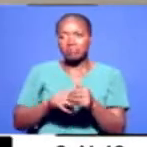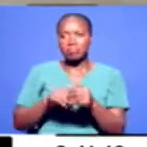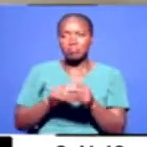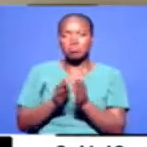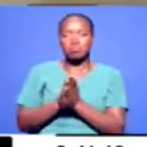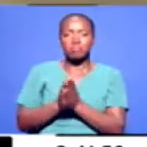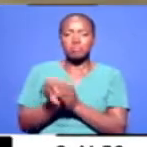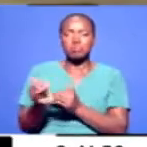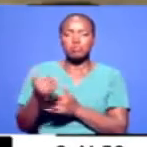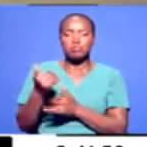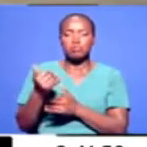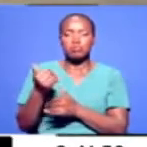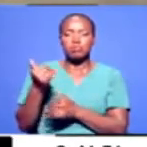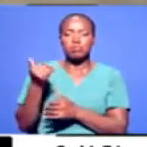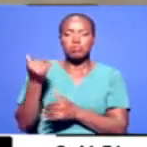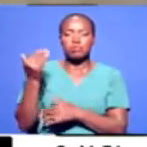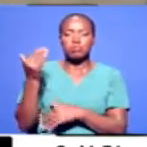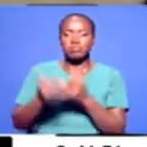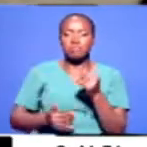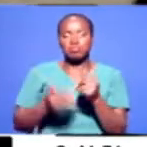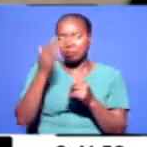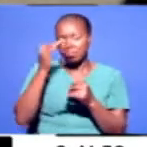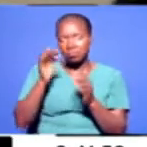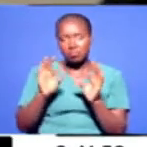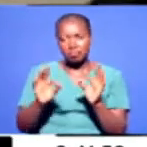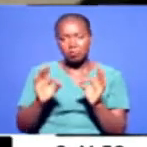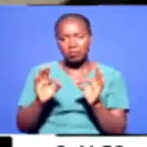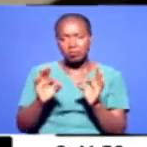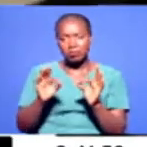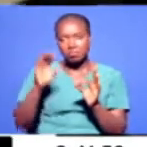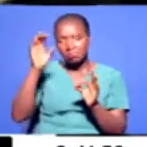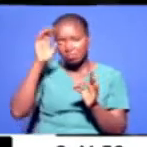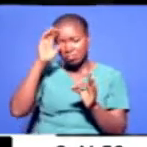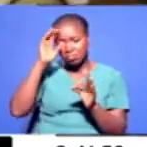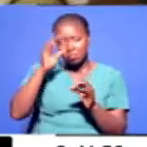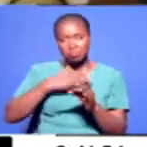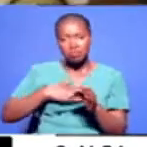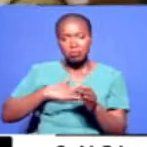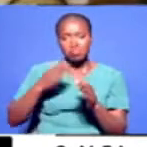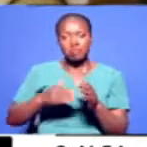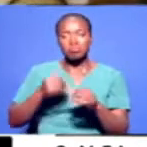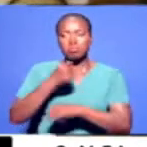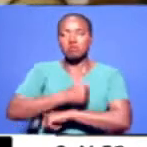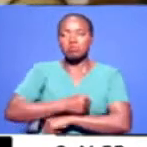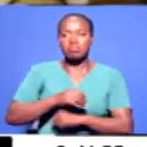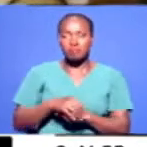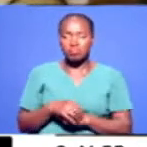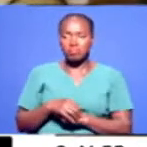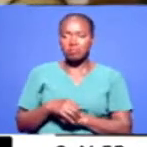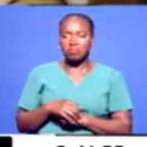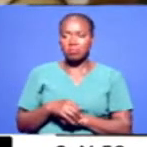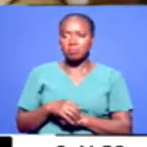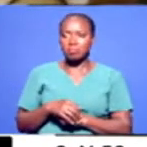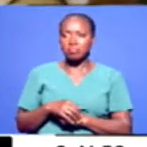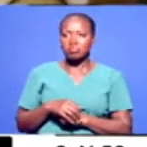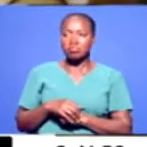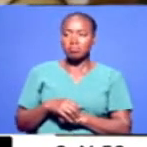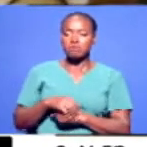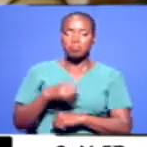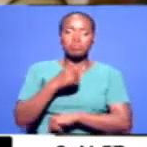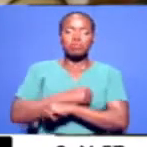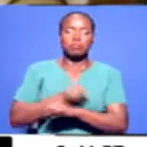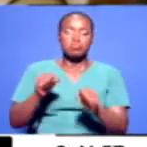down simply because he was smart and was considered a scientist in school. Yes, the schooling system in those days,